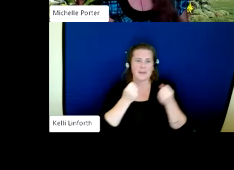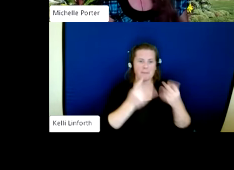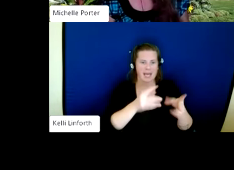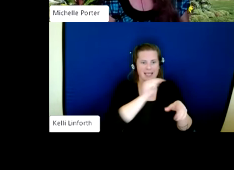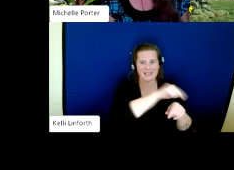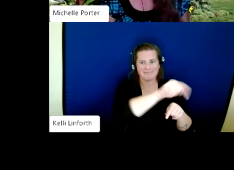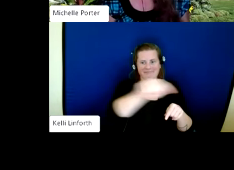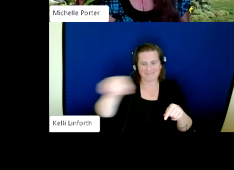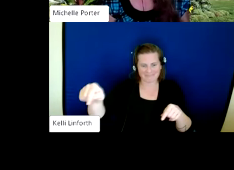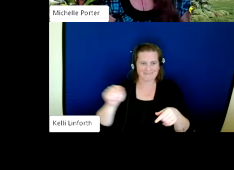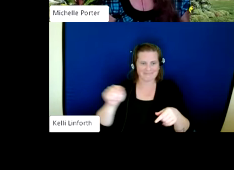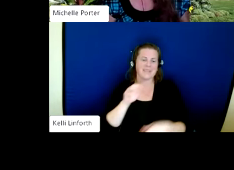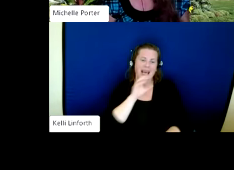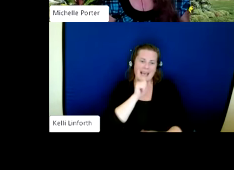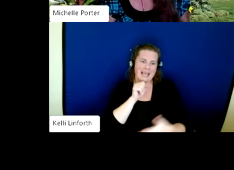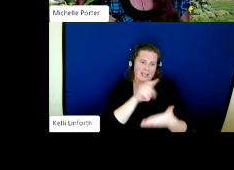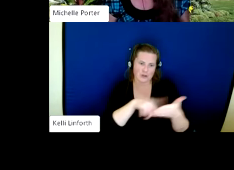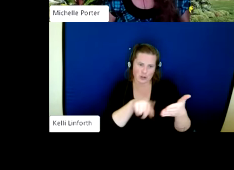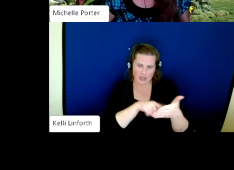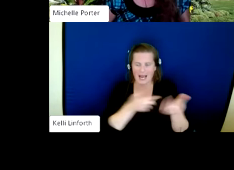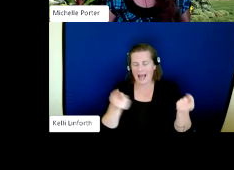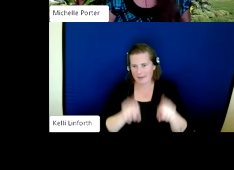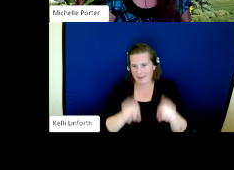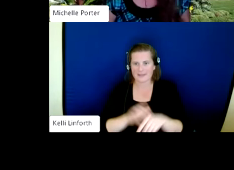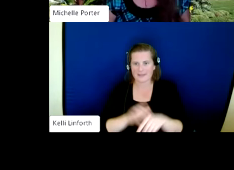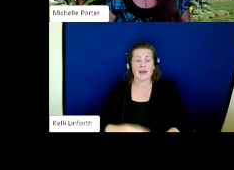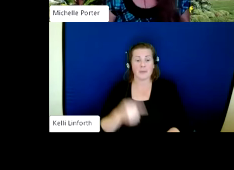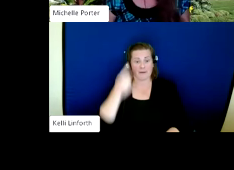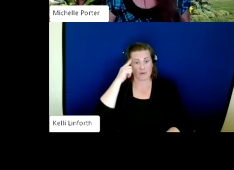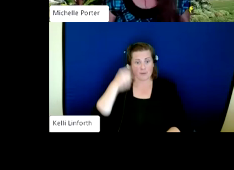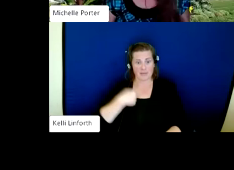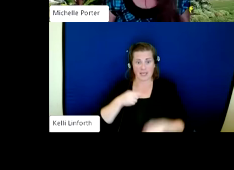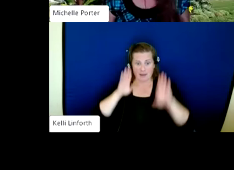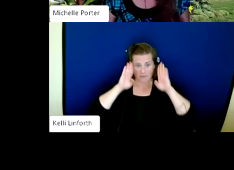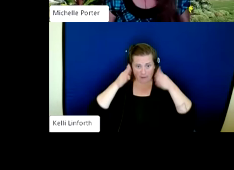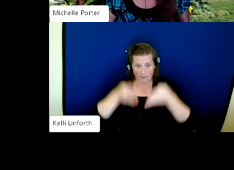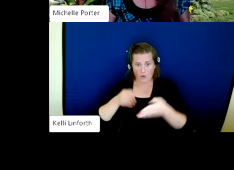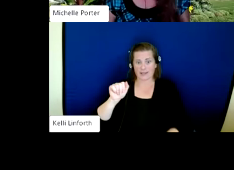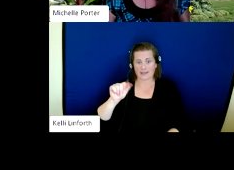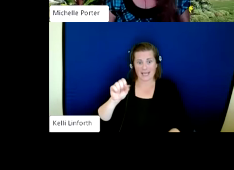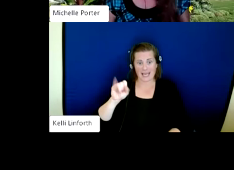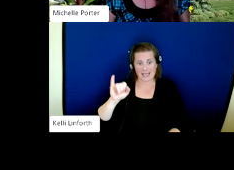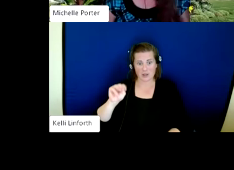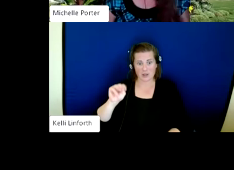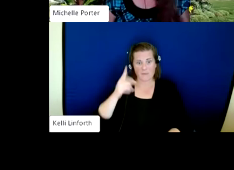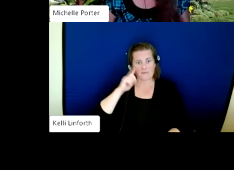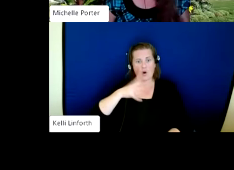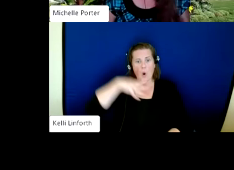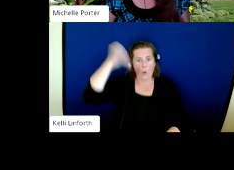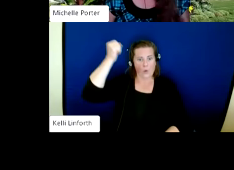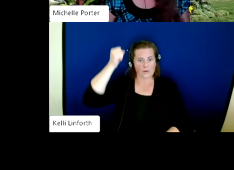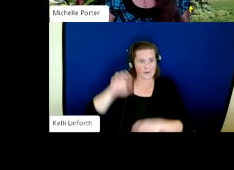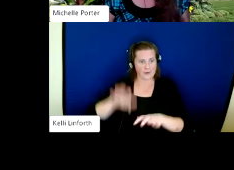to be focused on ageism and how it affects older individuals.